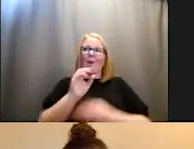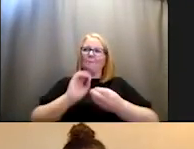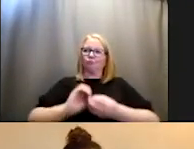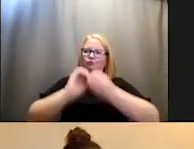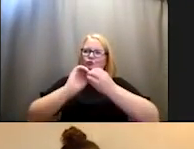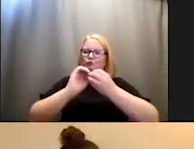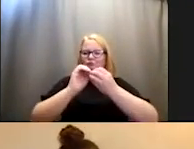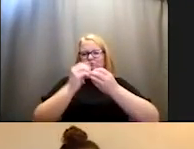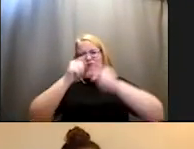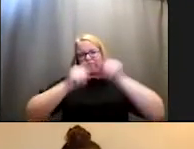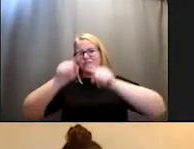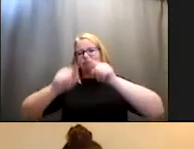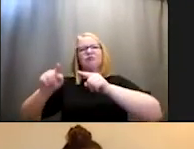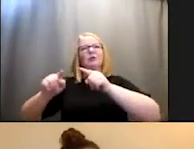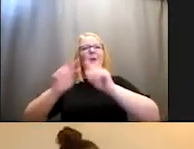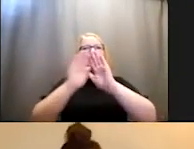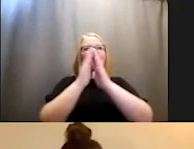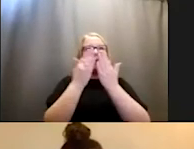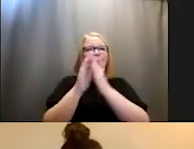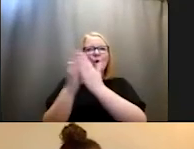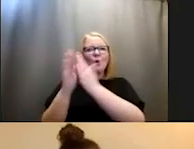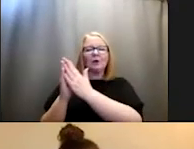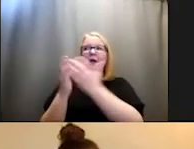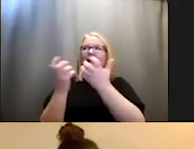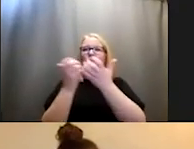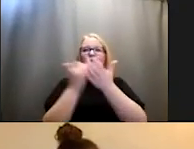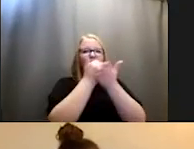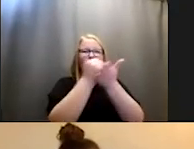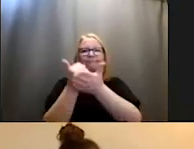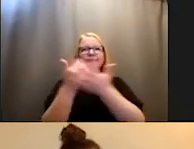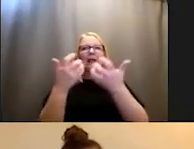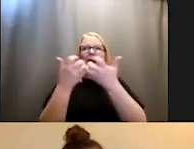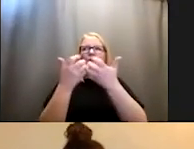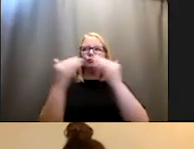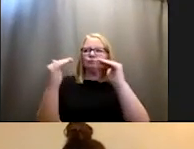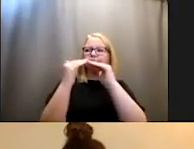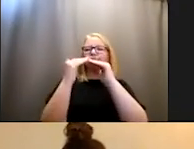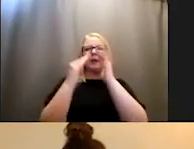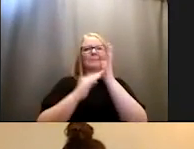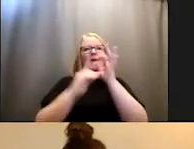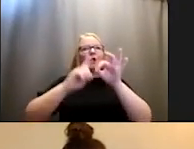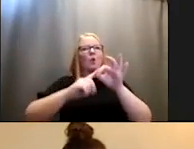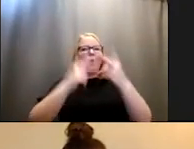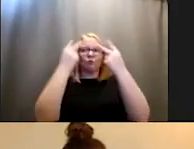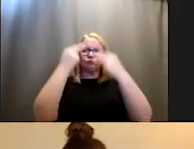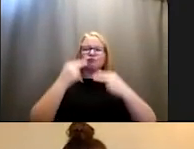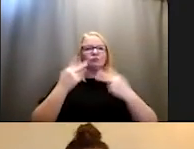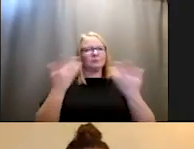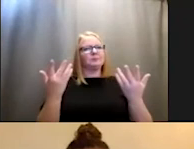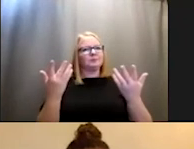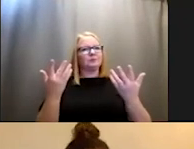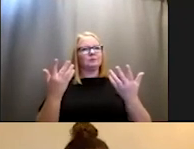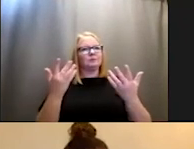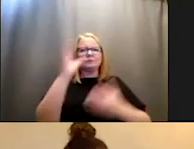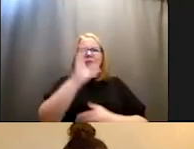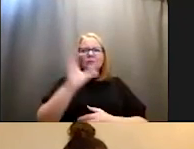of cosmetics books advising people on how to get a Mary Quant look, and she also had an entire range of colour